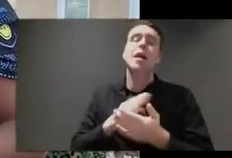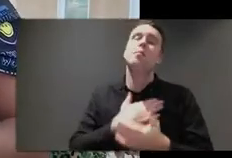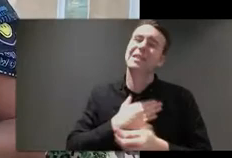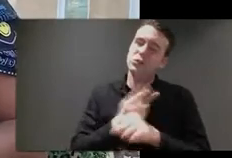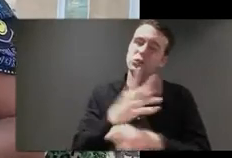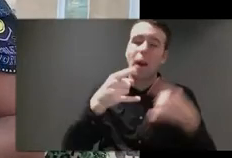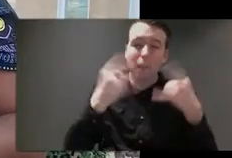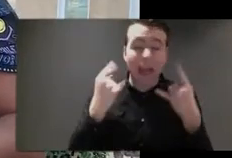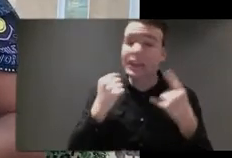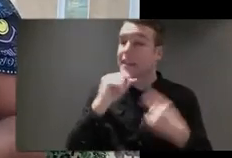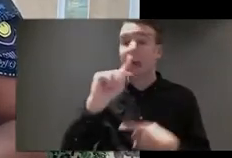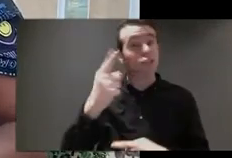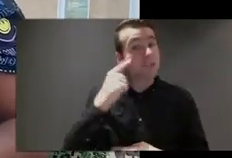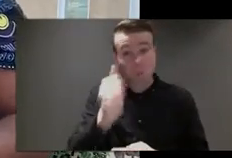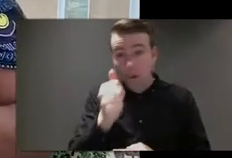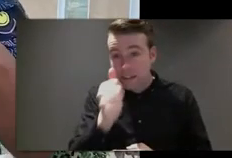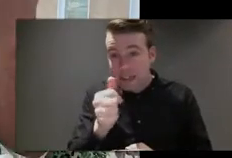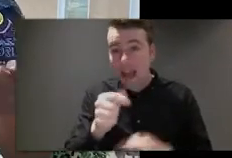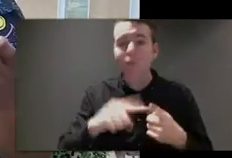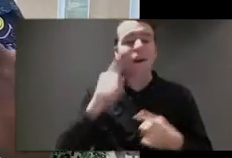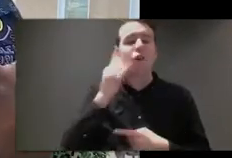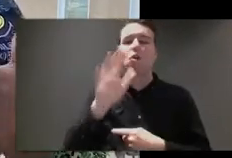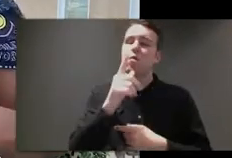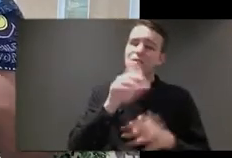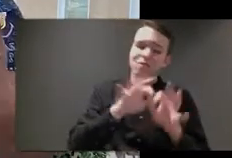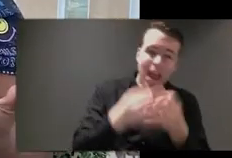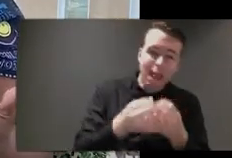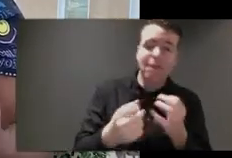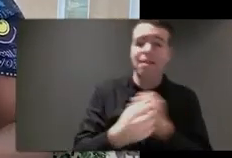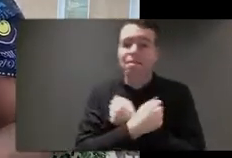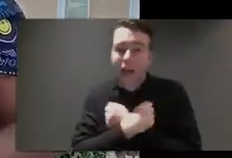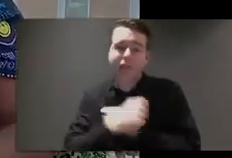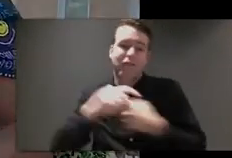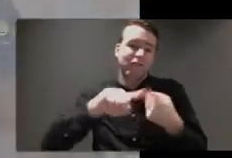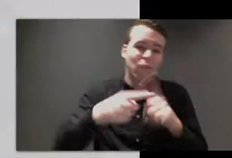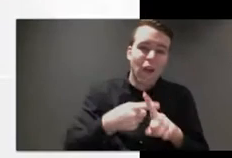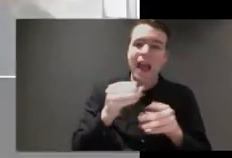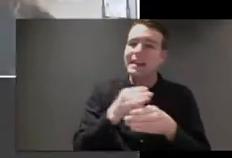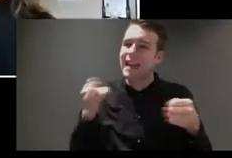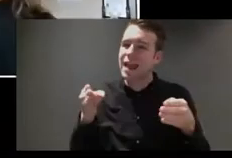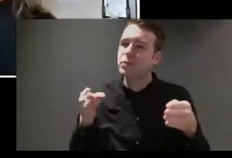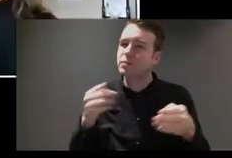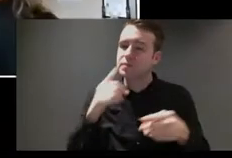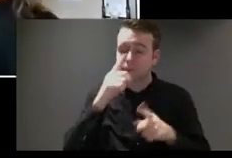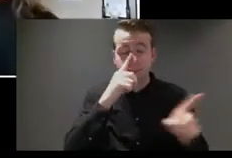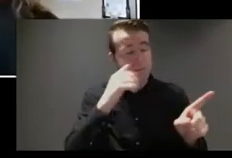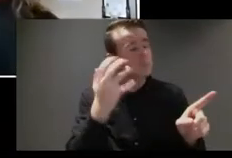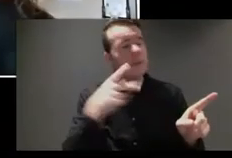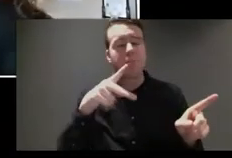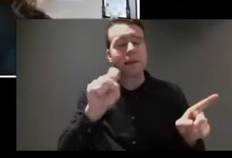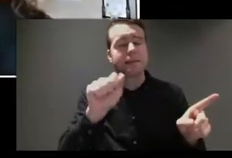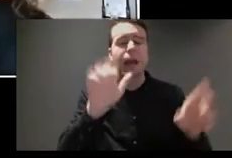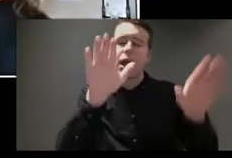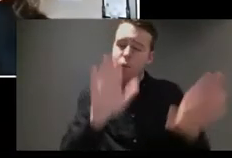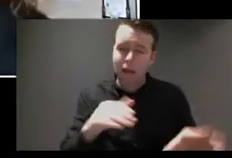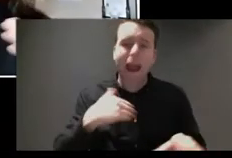mask, not just for yourself, but for your loved ones, for our friends, and for our neighbors. That was a great PSA, and now